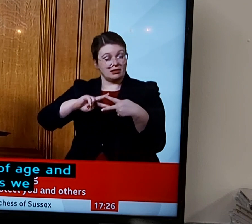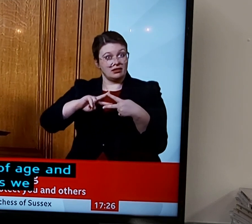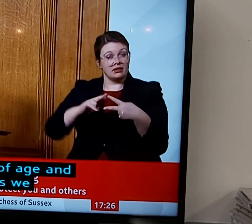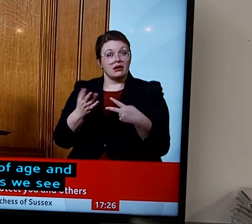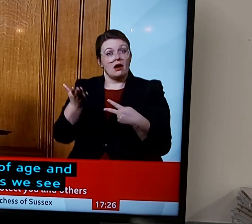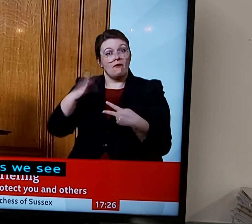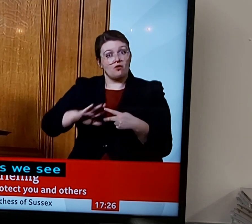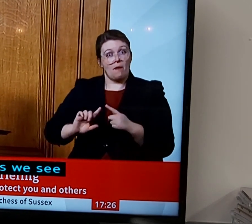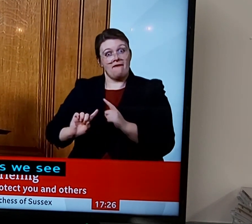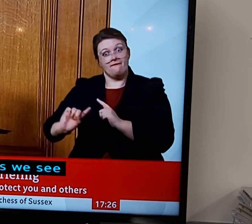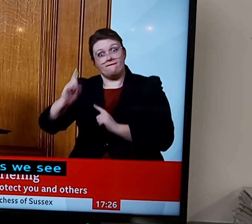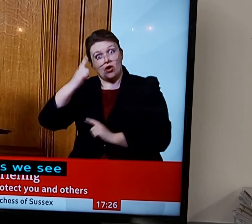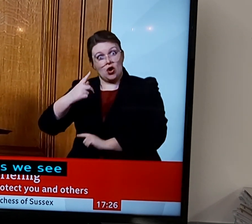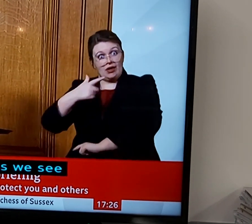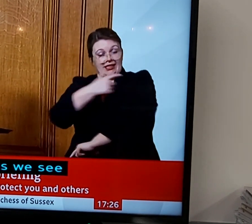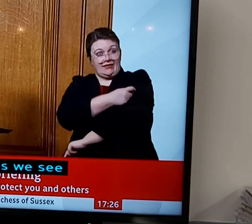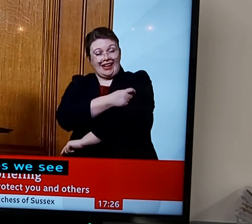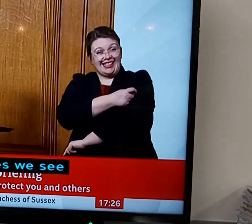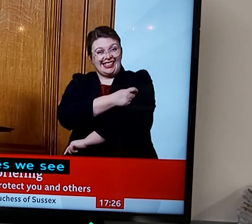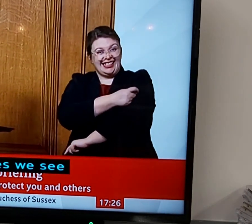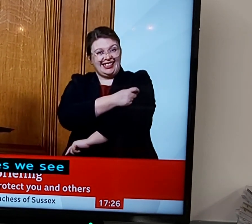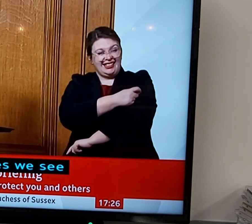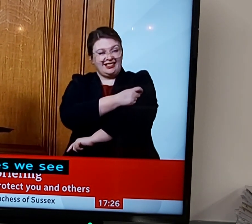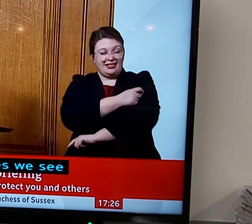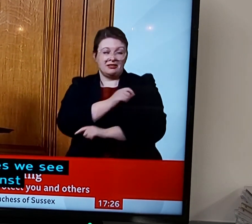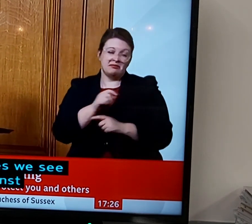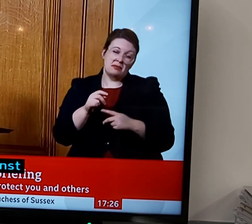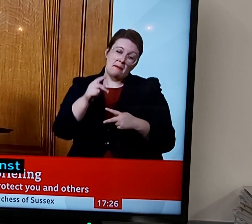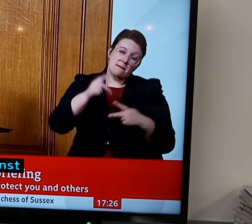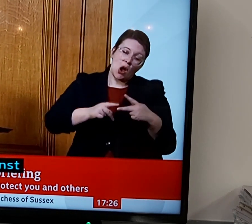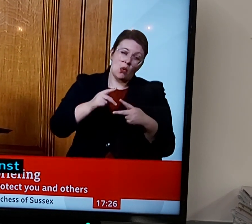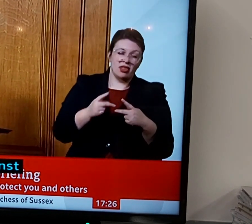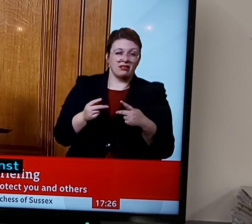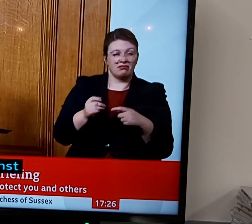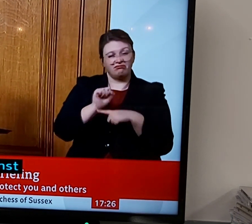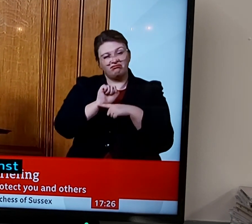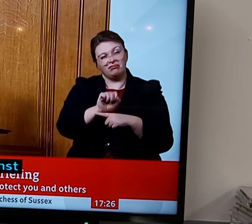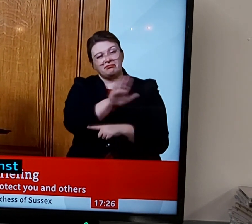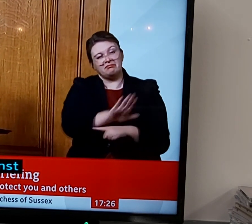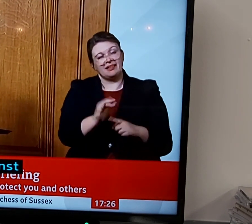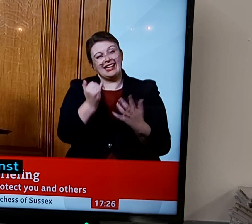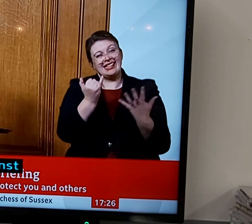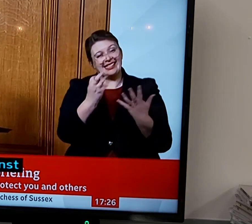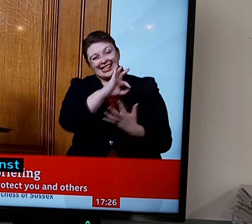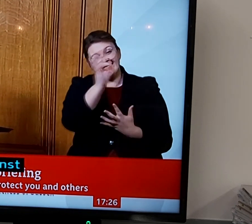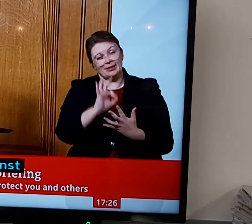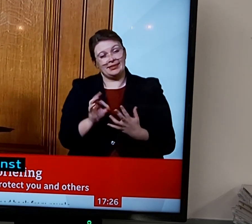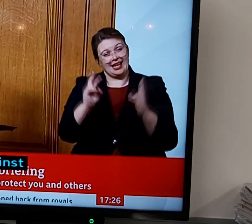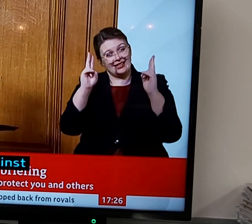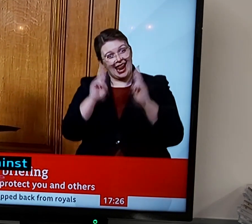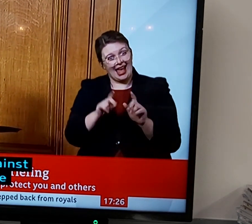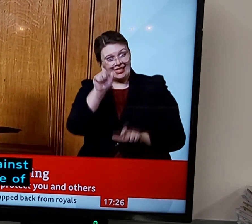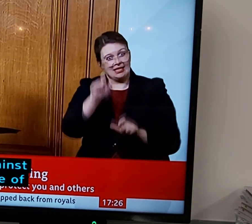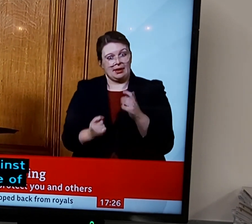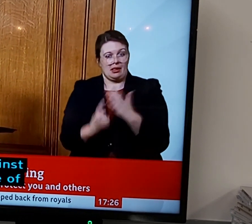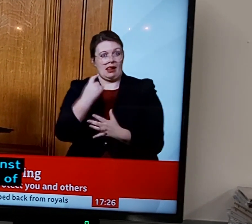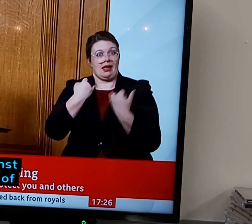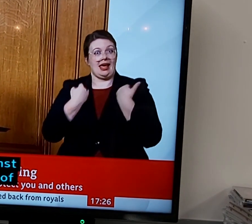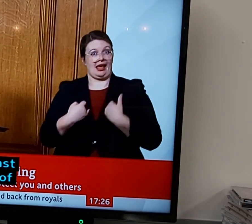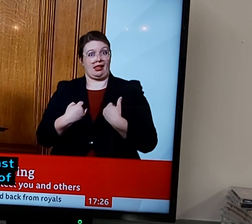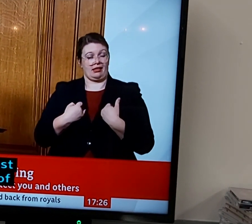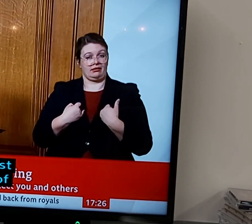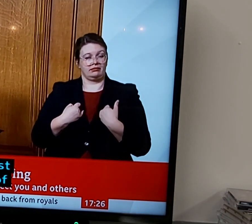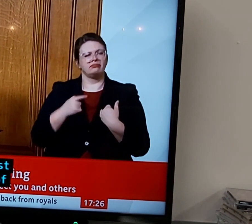dose of approximately 60%. That was measured 28 to 34